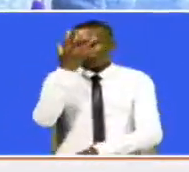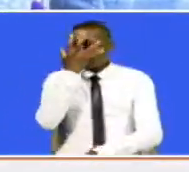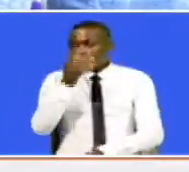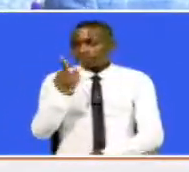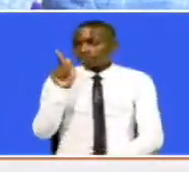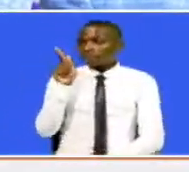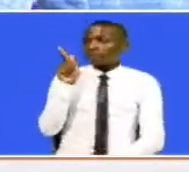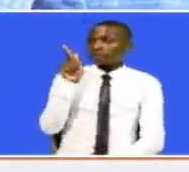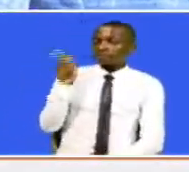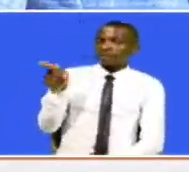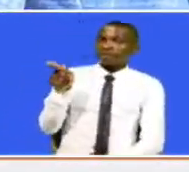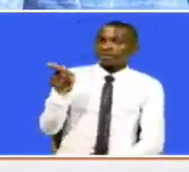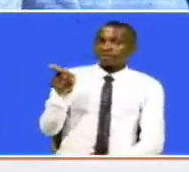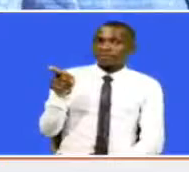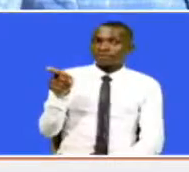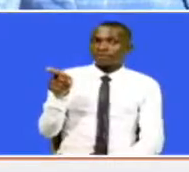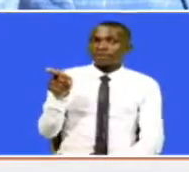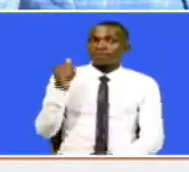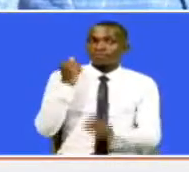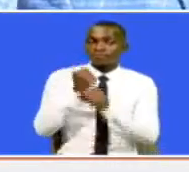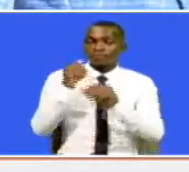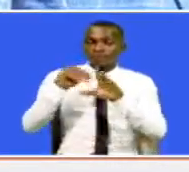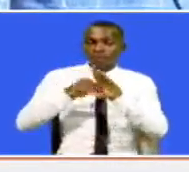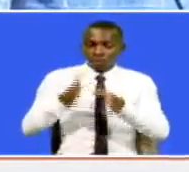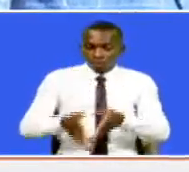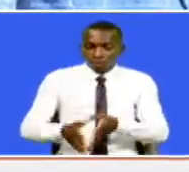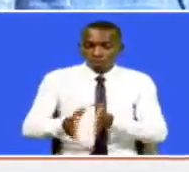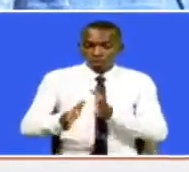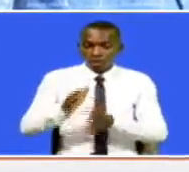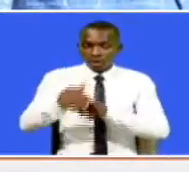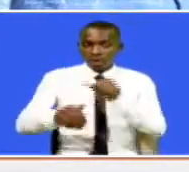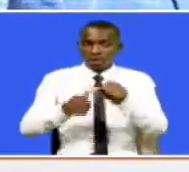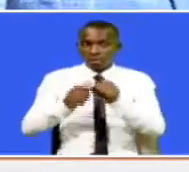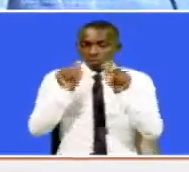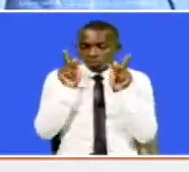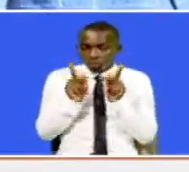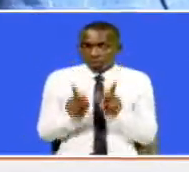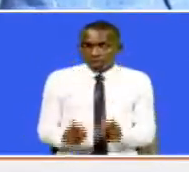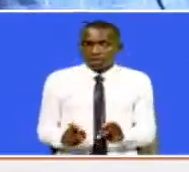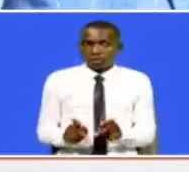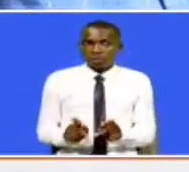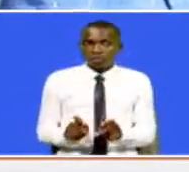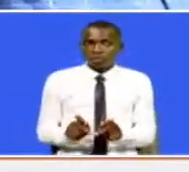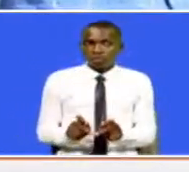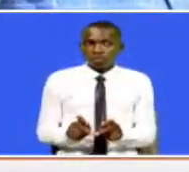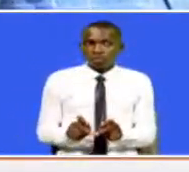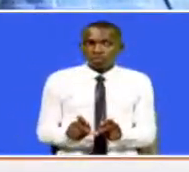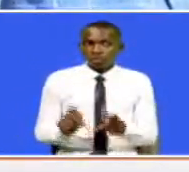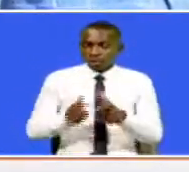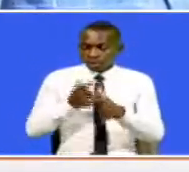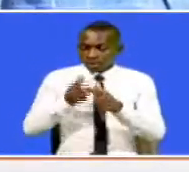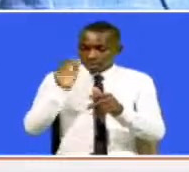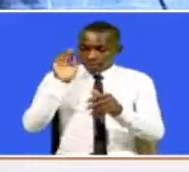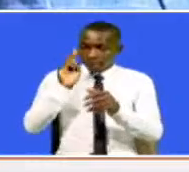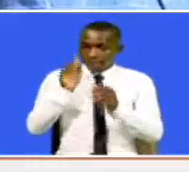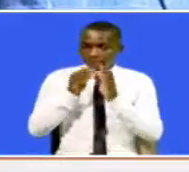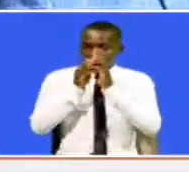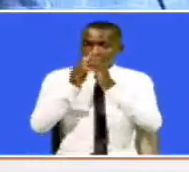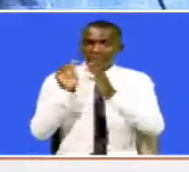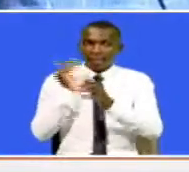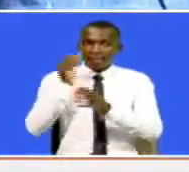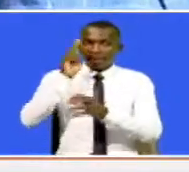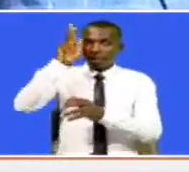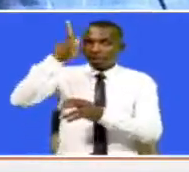This was not procedurally done on the basis of competences and personal integrity. We shall direct our MPs